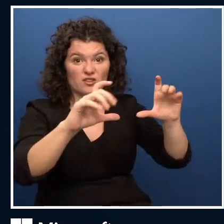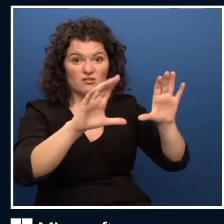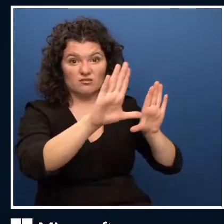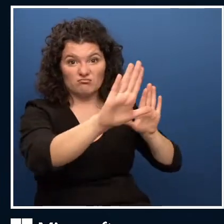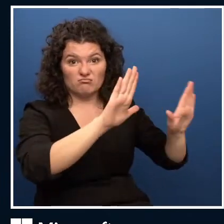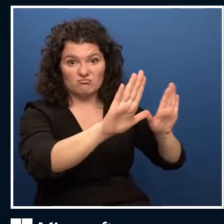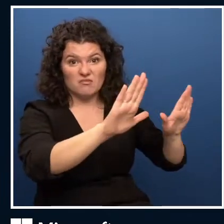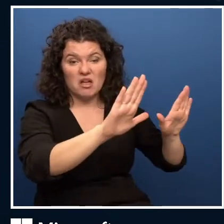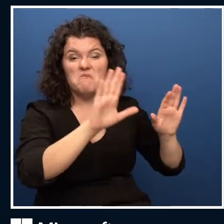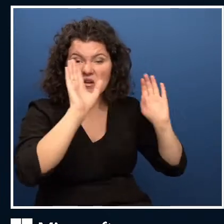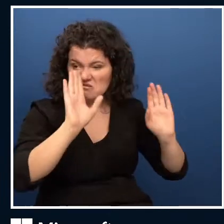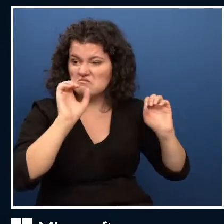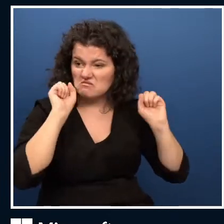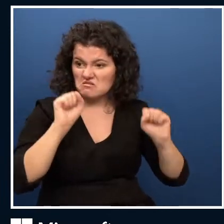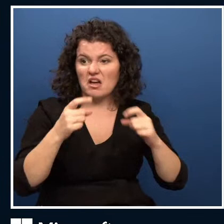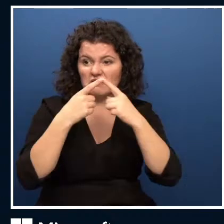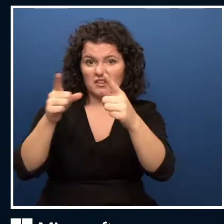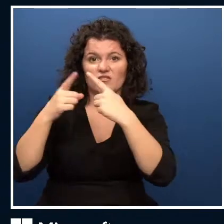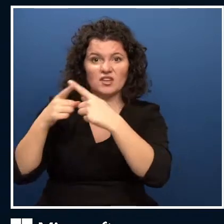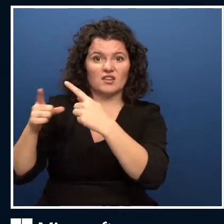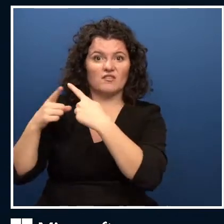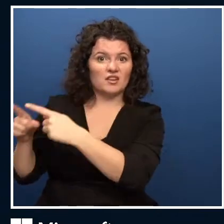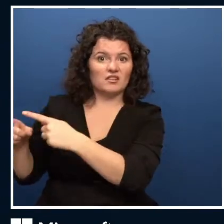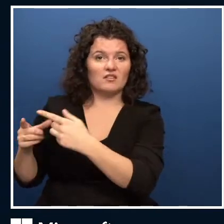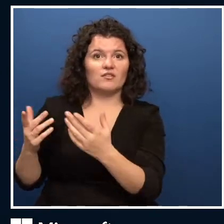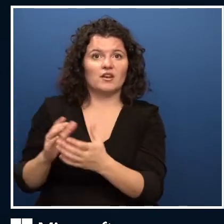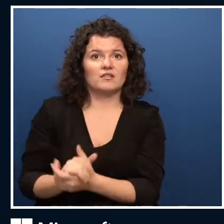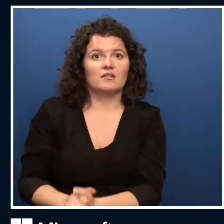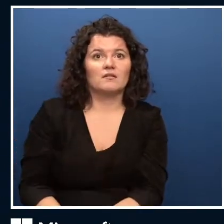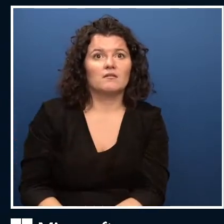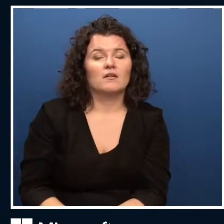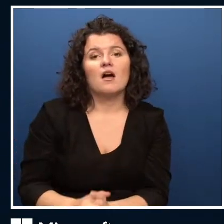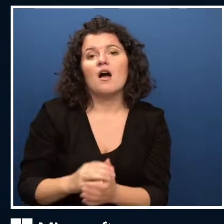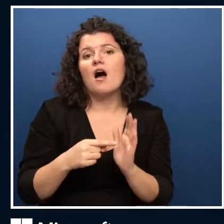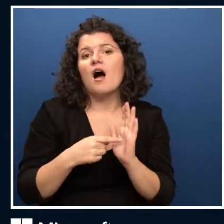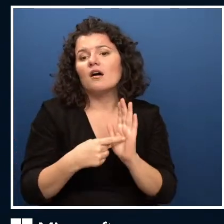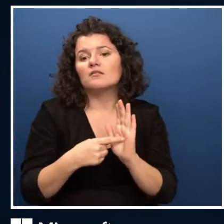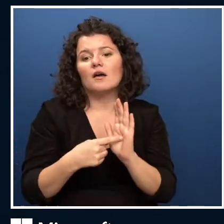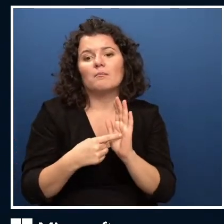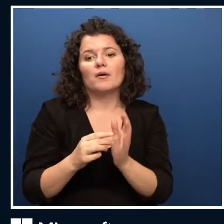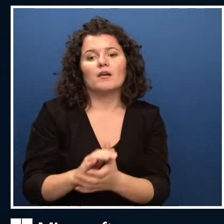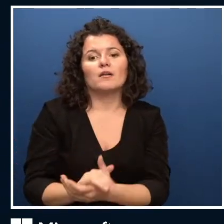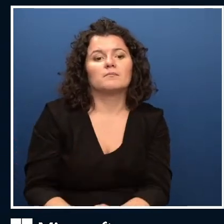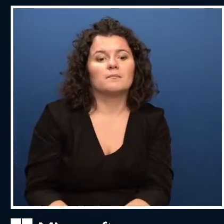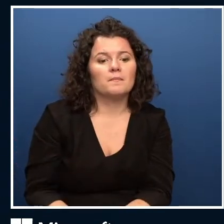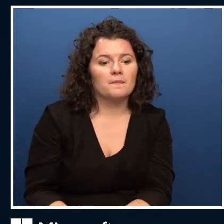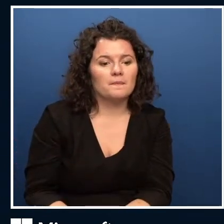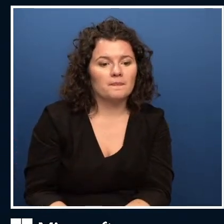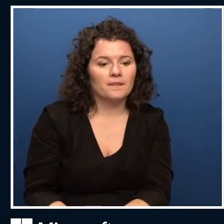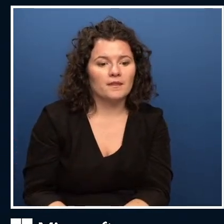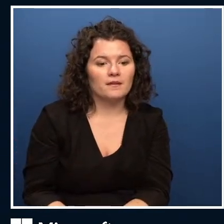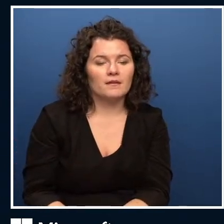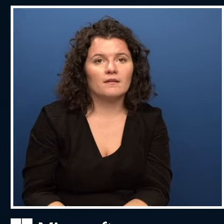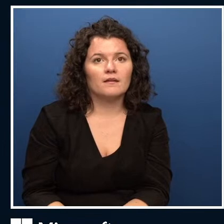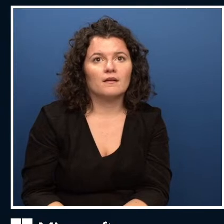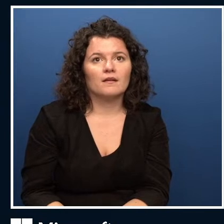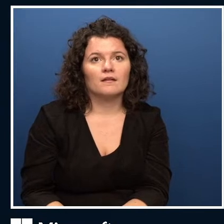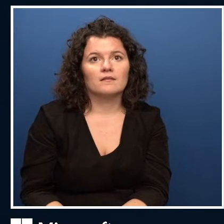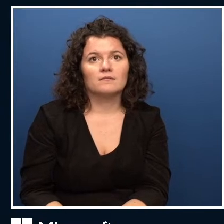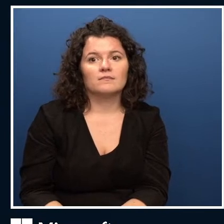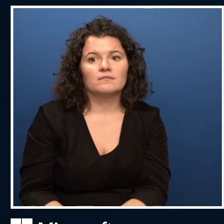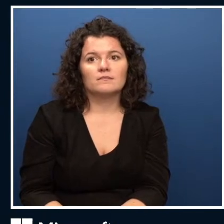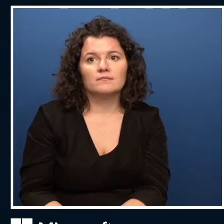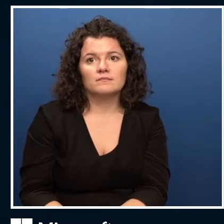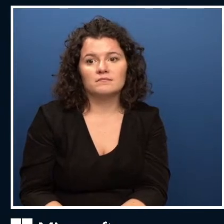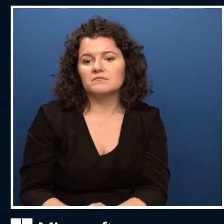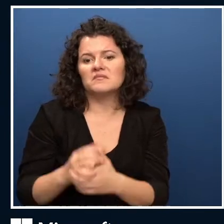tasks. I like YouTube, for example. Yeah. You have some text and images there. Thank you. So before we